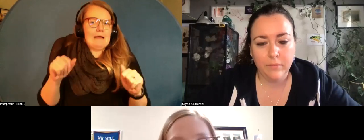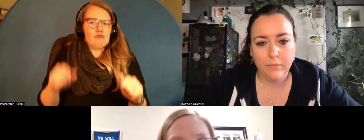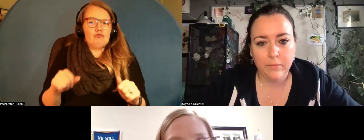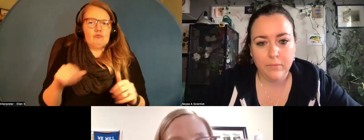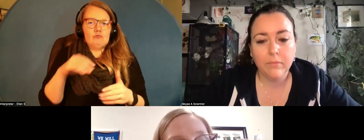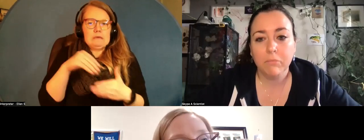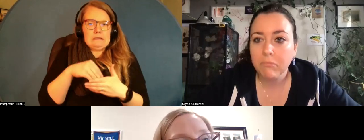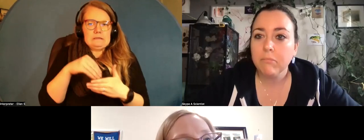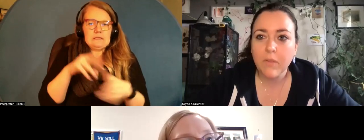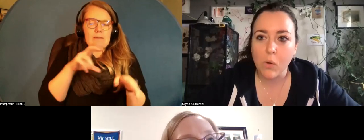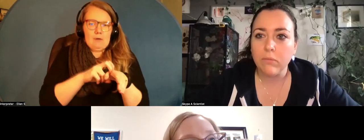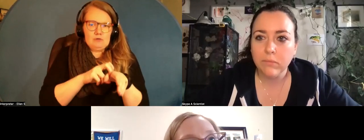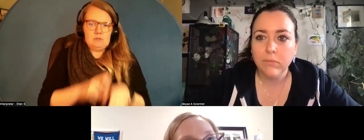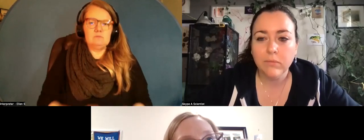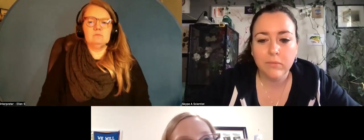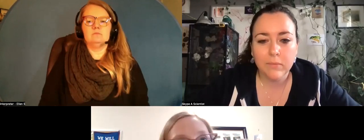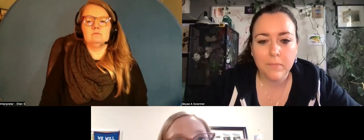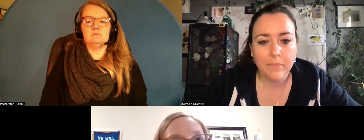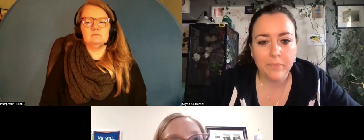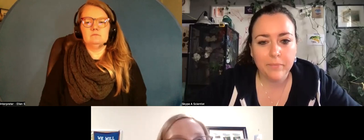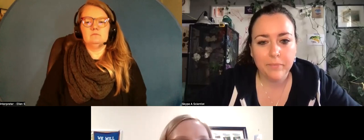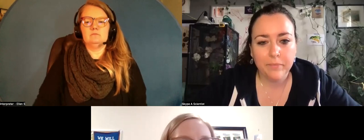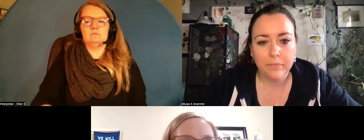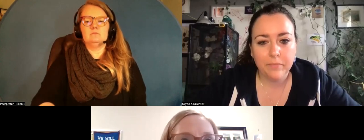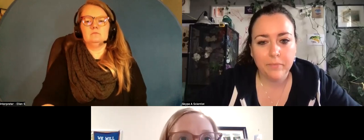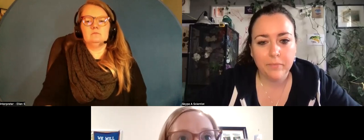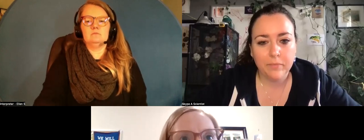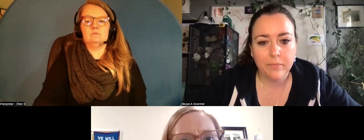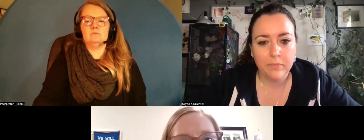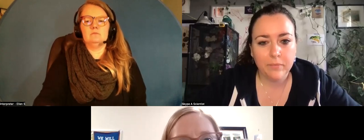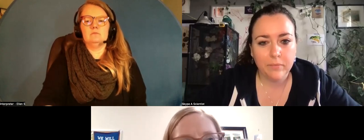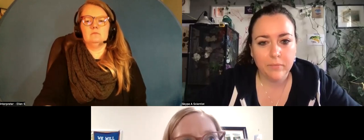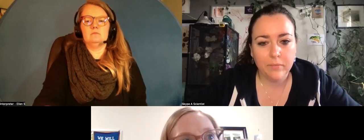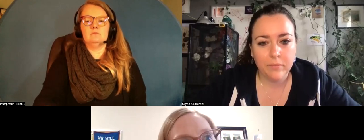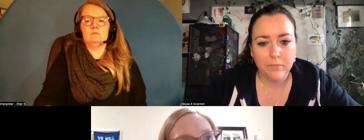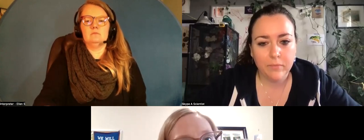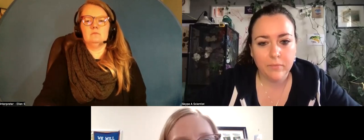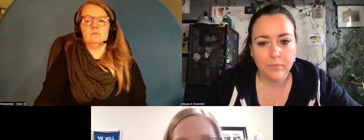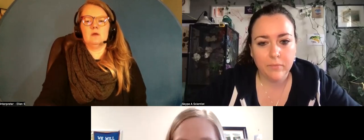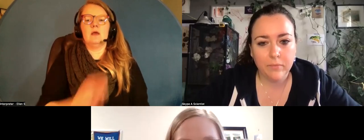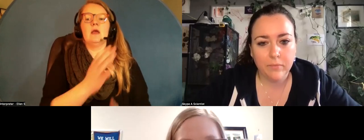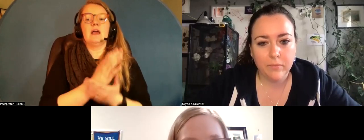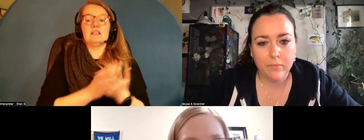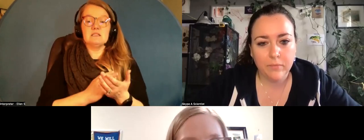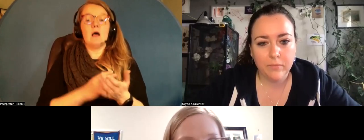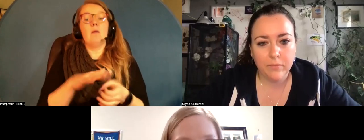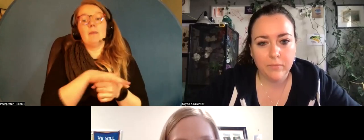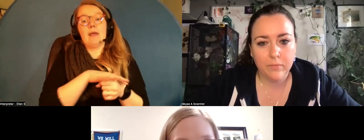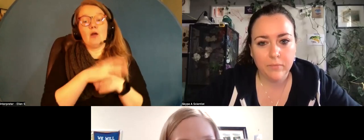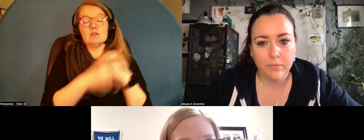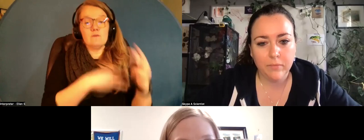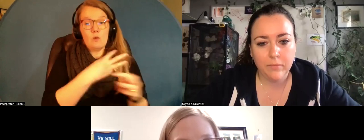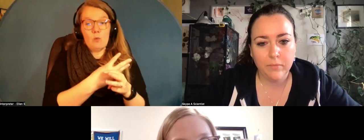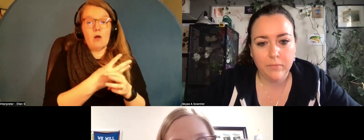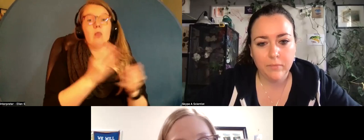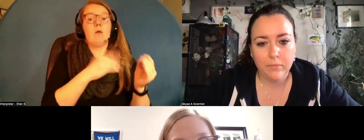harbor those parasites. So in some parts of the world, there are fewer regulations. In other parts of the world, there are much